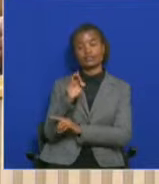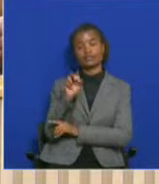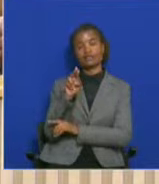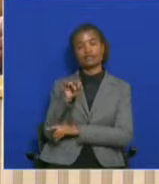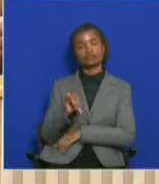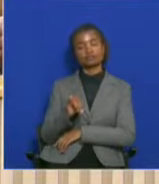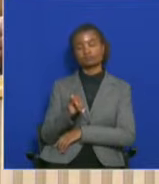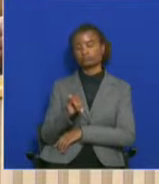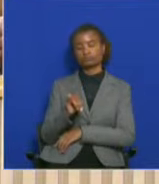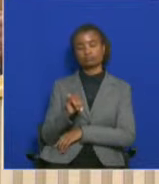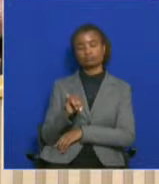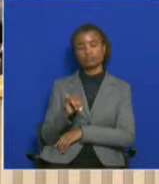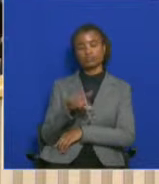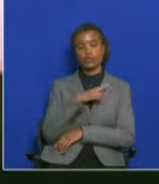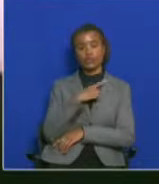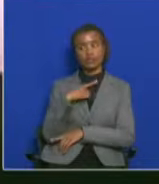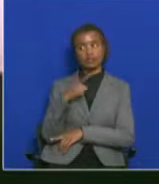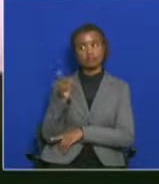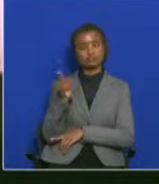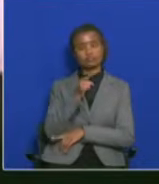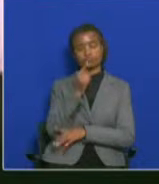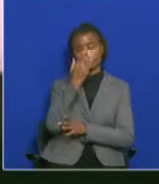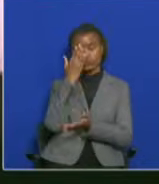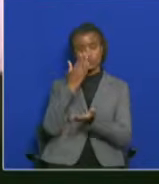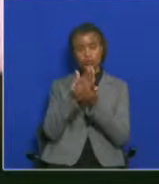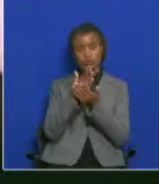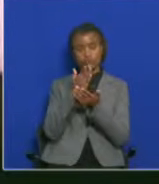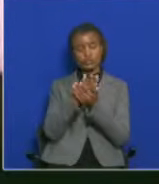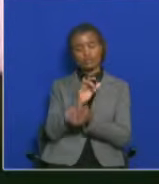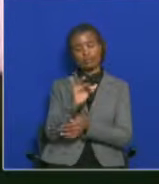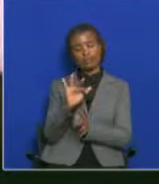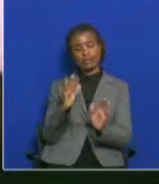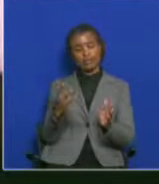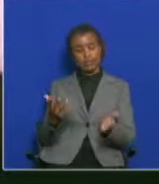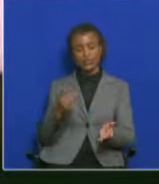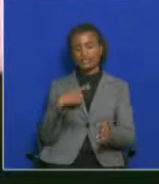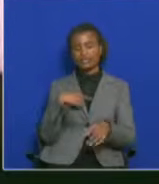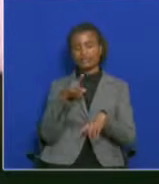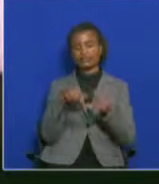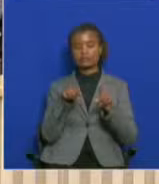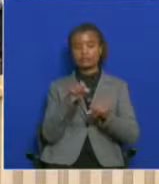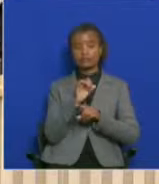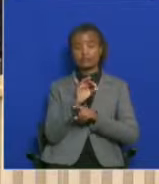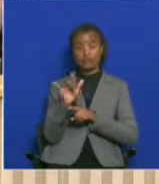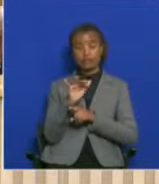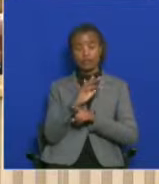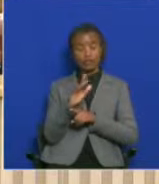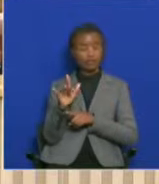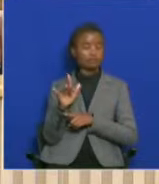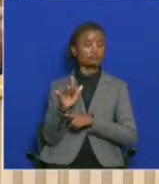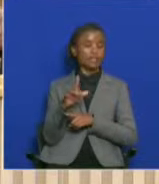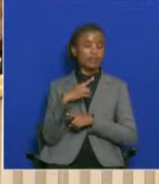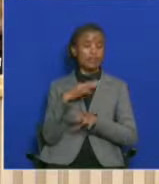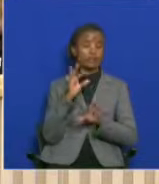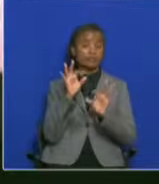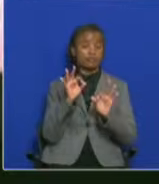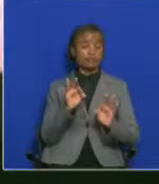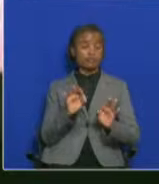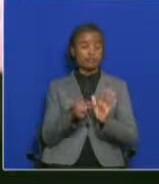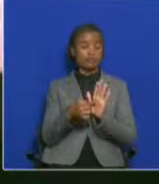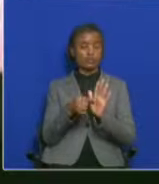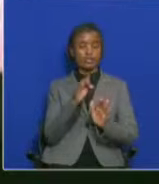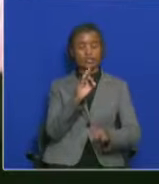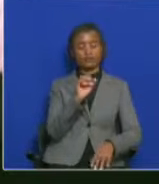to know exactly how it's spelled. So I see. there are So various you- spellings, but the proper spelling, as I'll show you in a moment, is FANI. Okay, but you